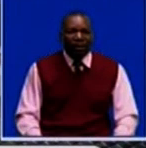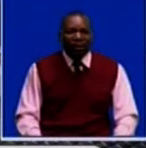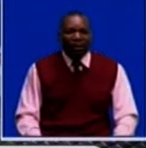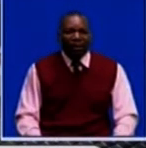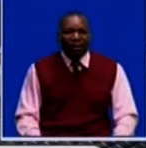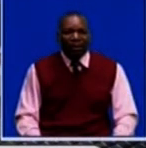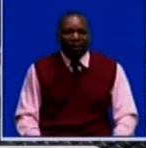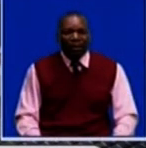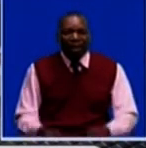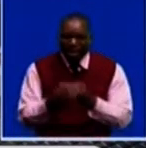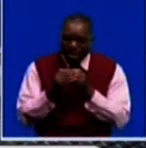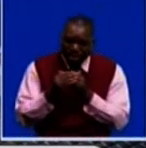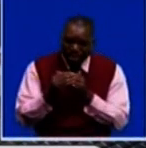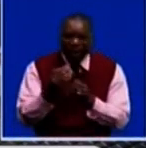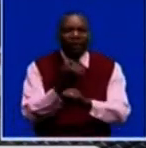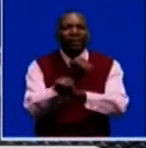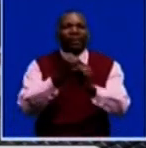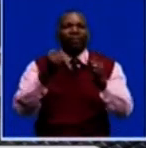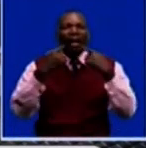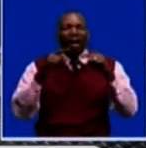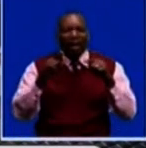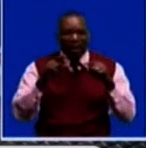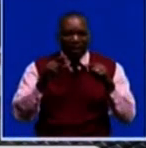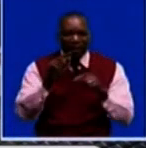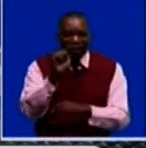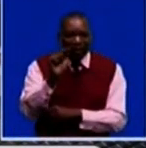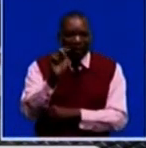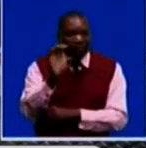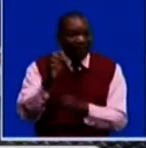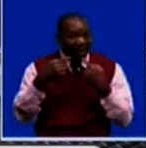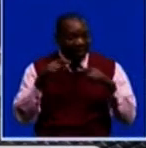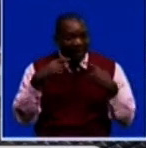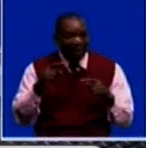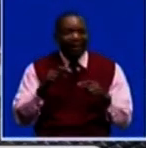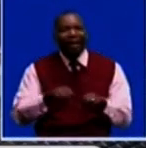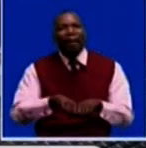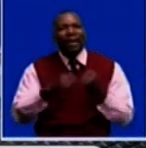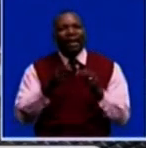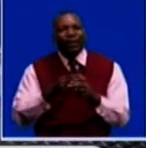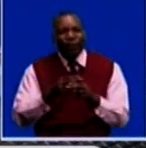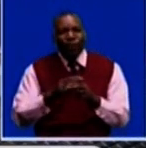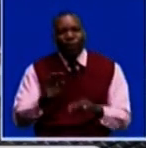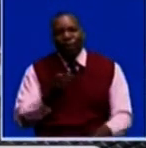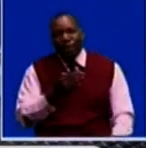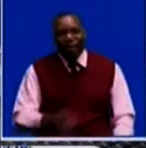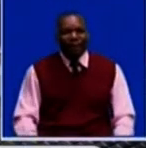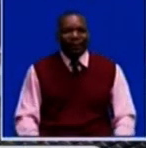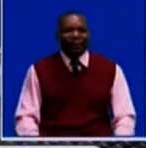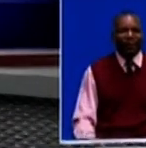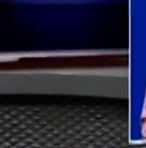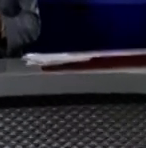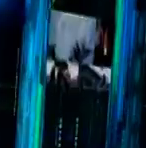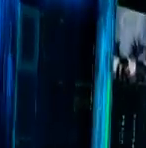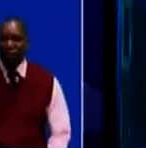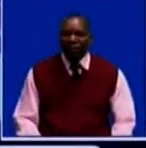Up ahead is safety news. You're watching ZNBC Menus, and just now we take a break. We'll be back with more stories on the other